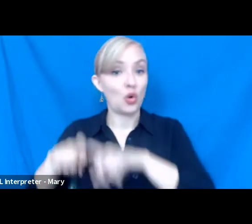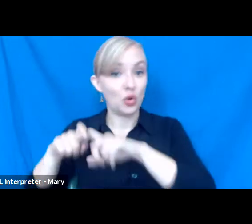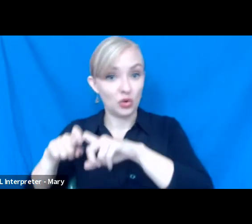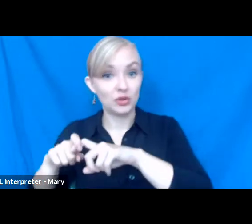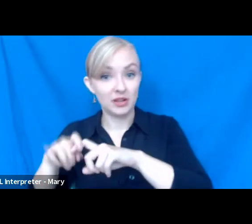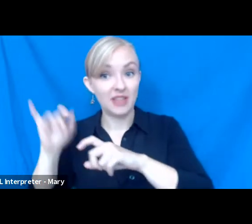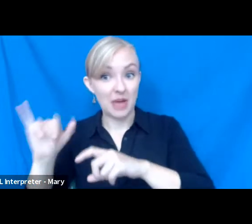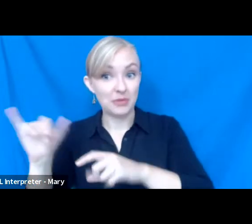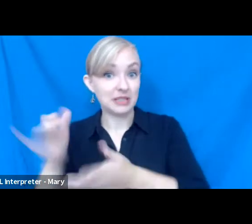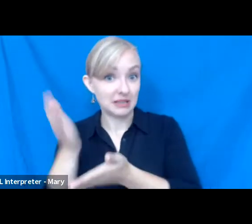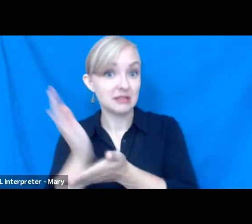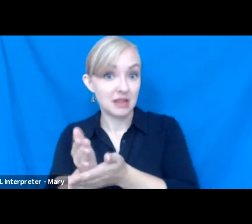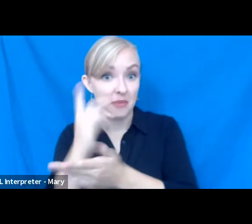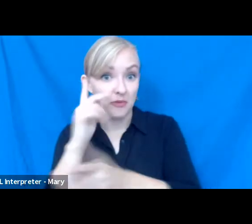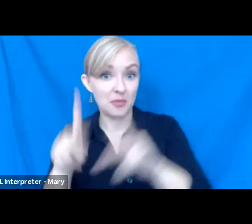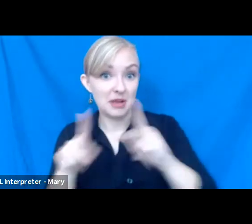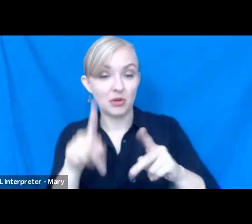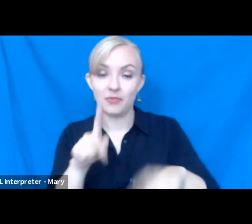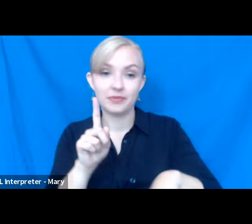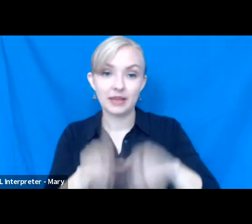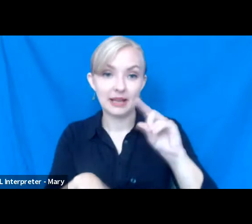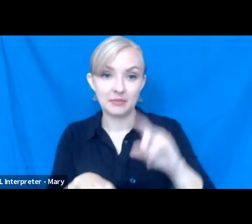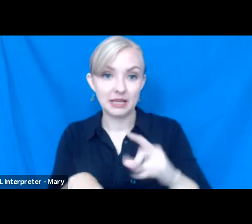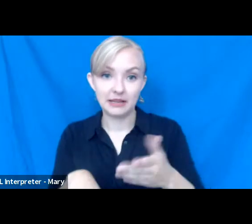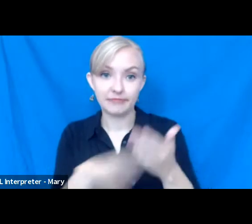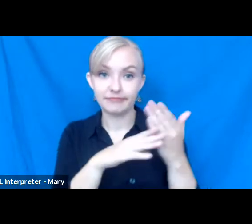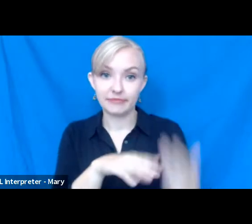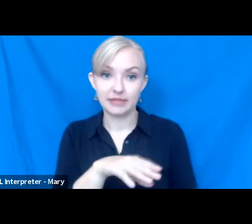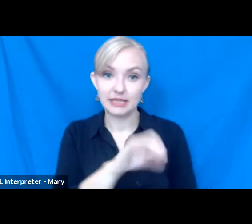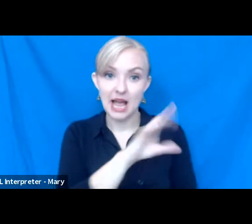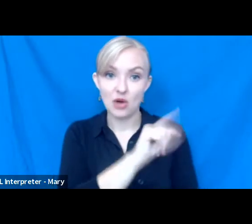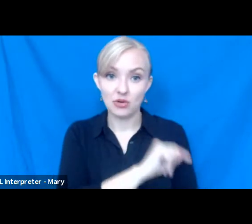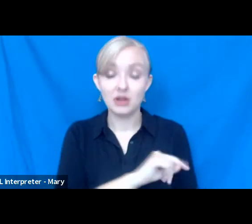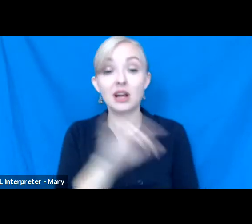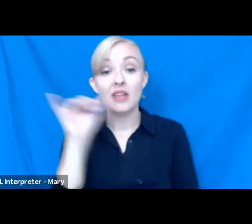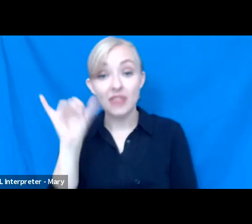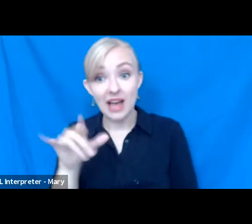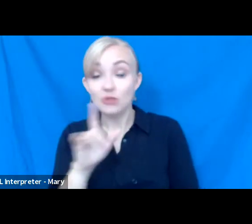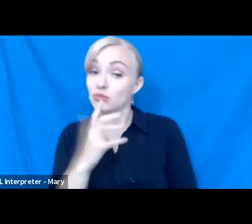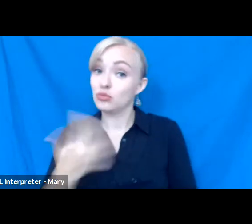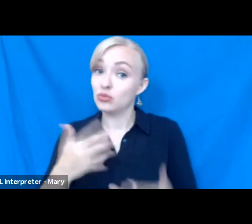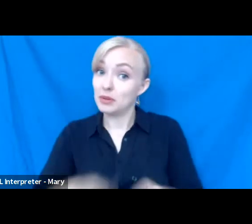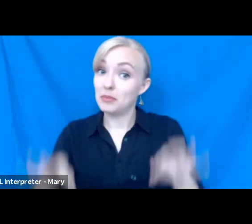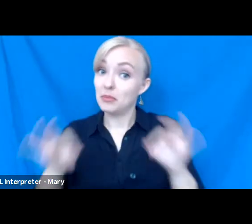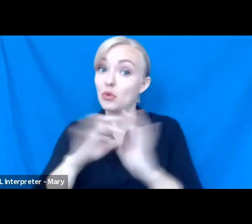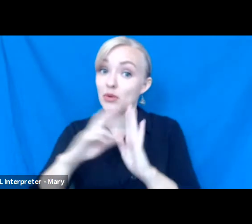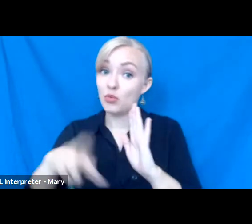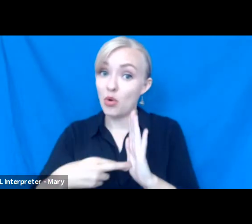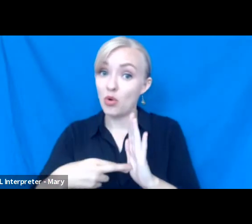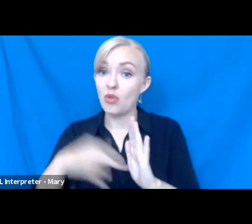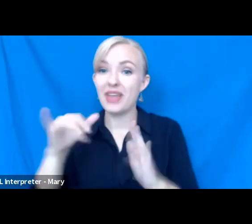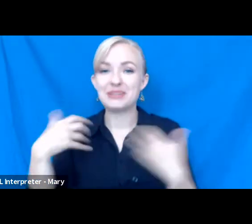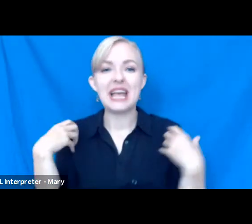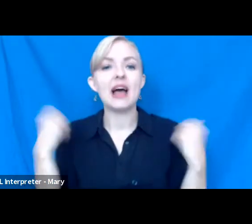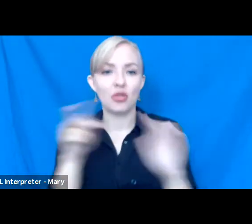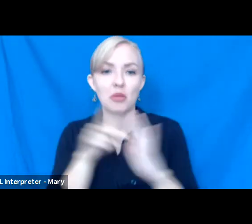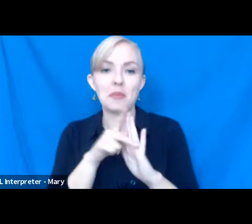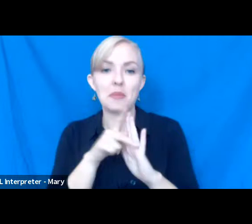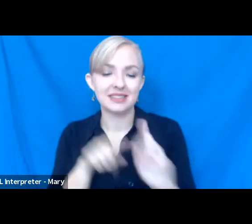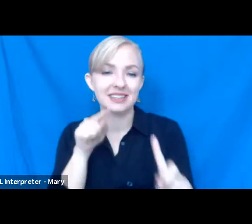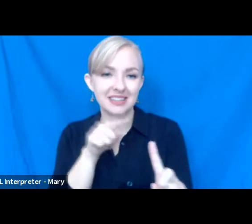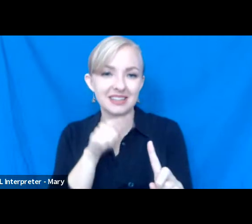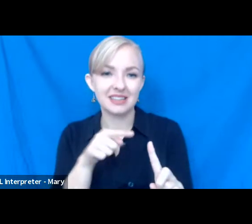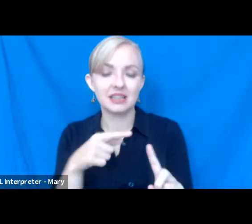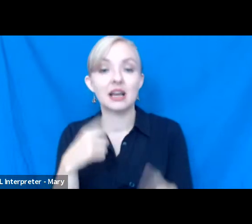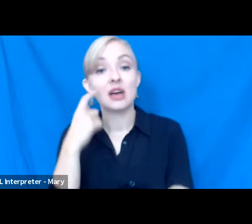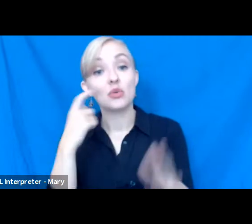renters from being evicted. It played an incredibly important role. This was a health policy and